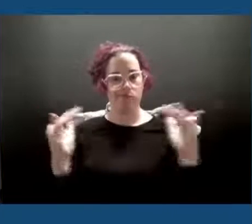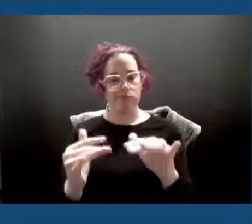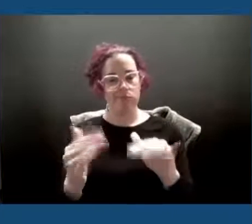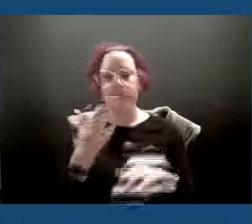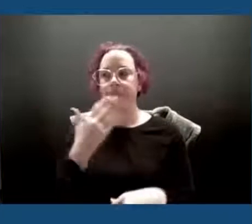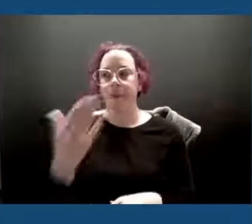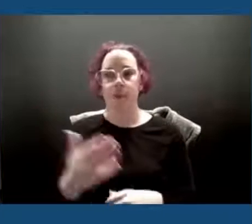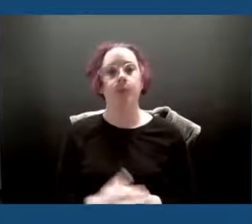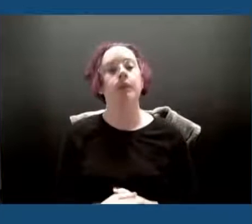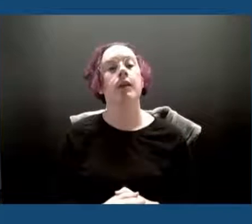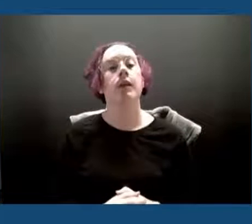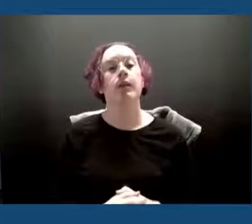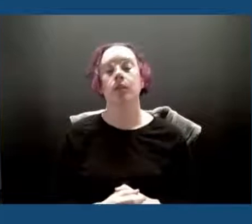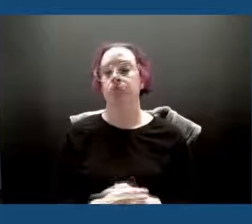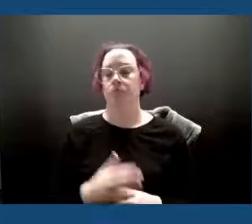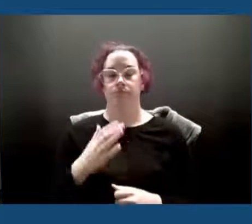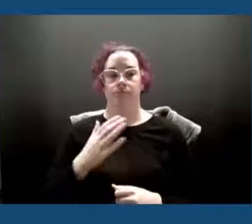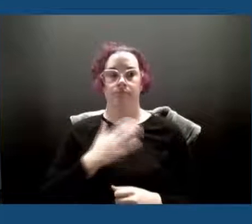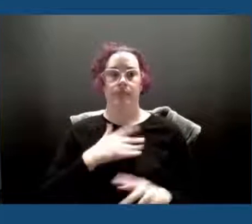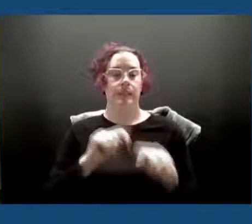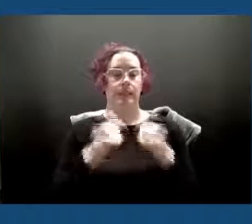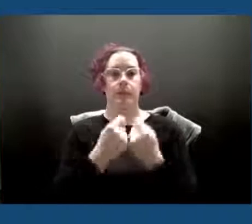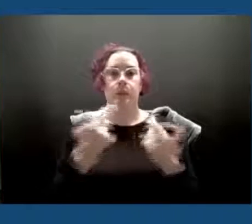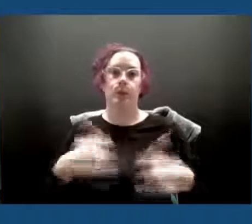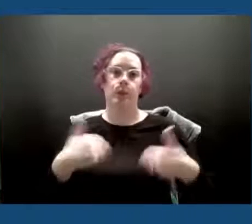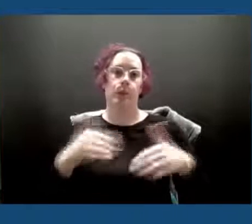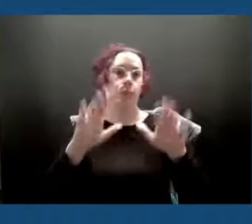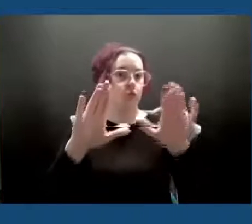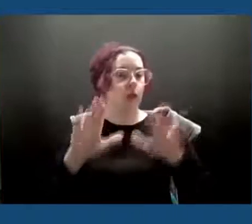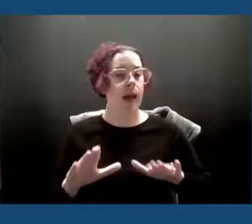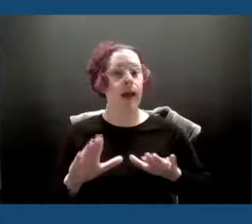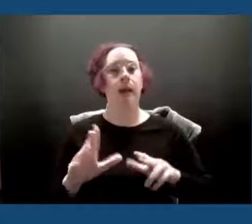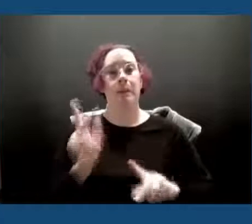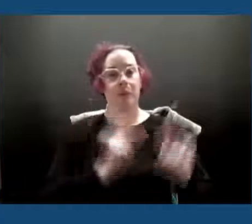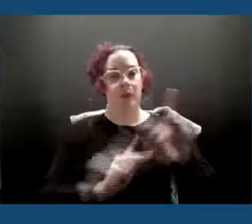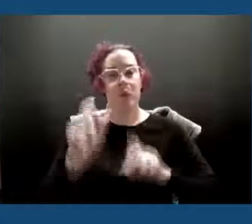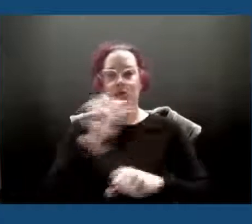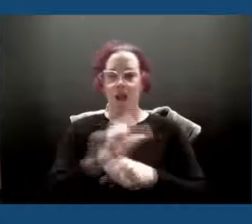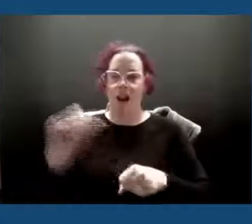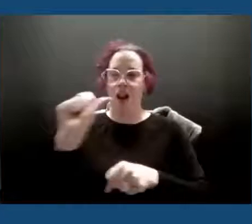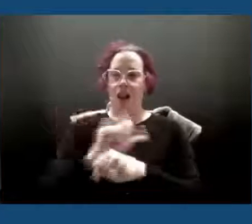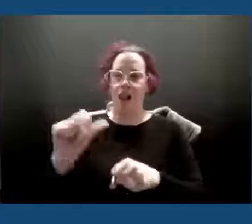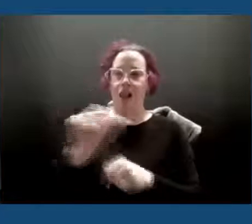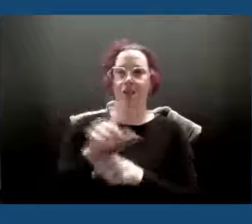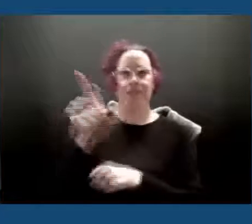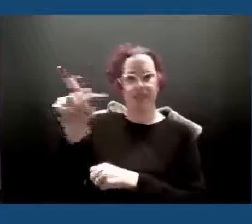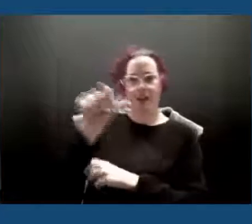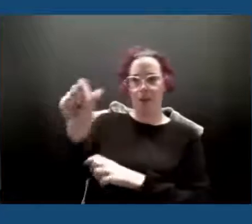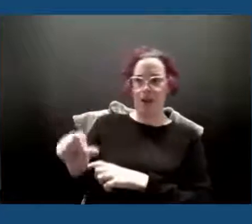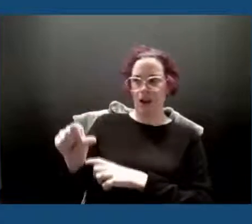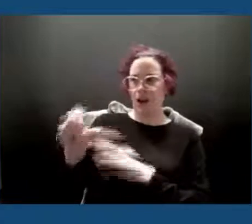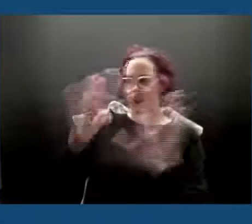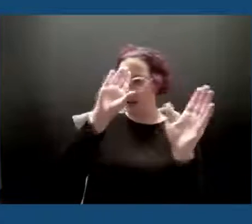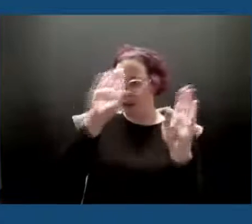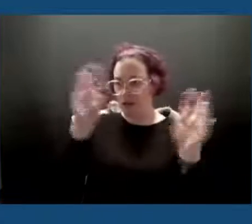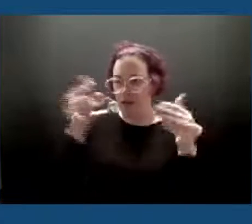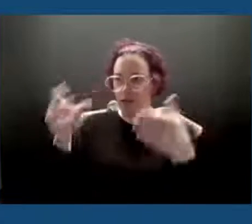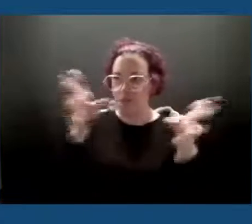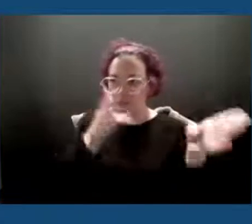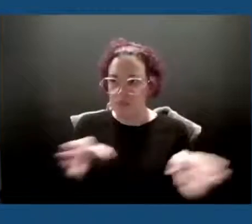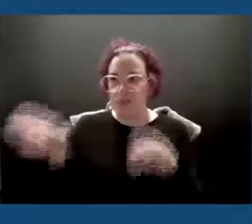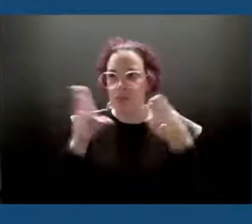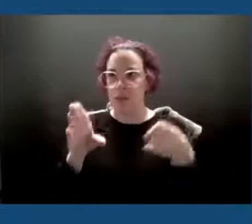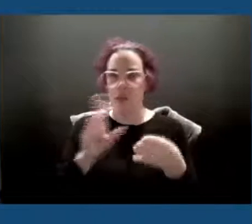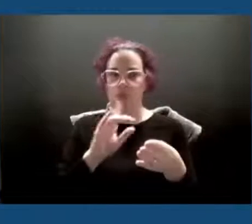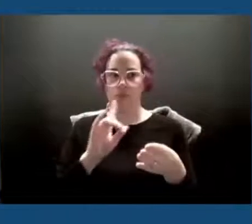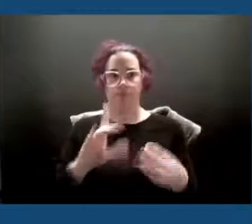We have a great team. We have individuals who are working so hard in Albany to make sure that we do what's right for our citizens. And I want to give